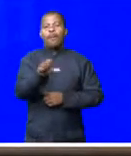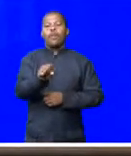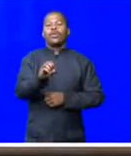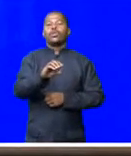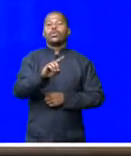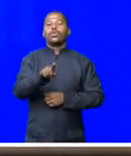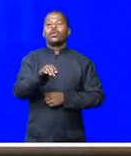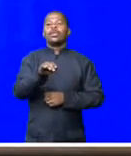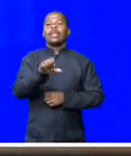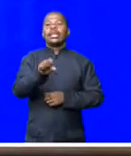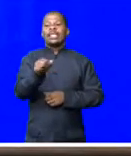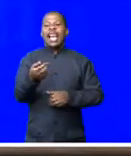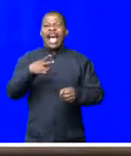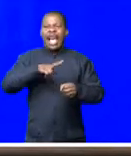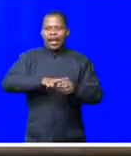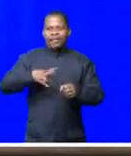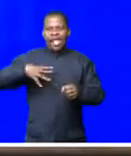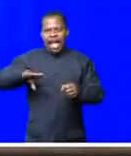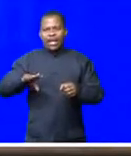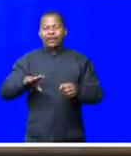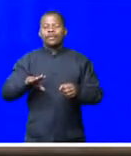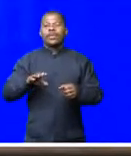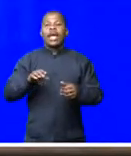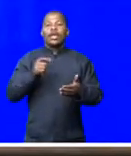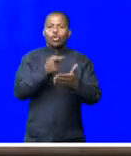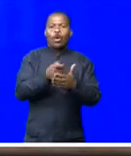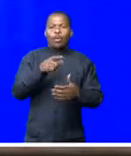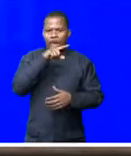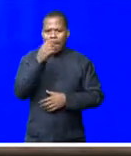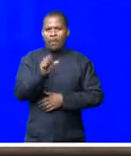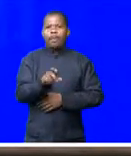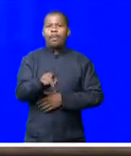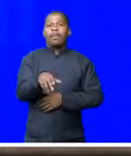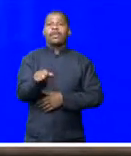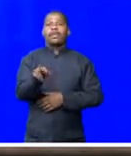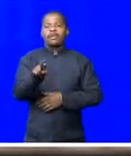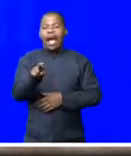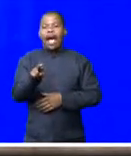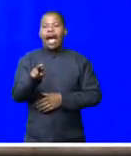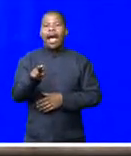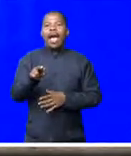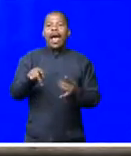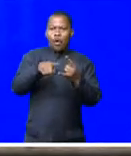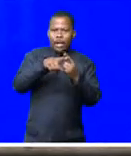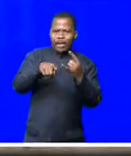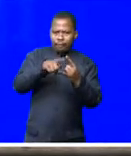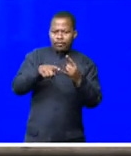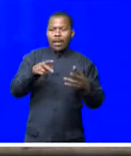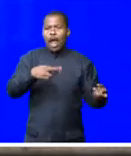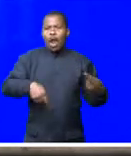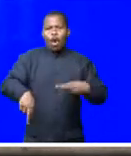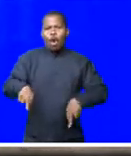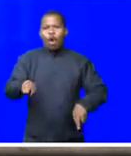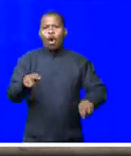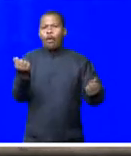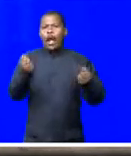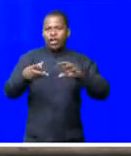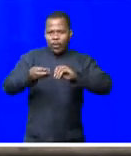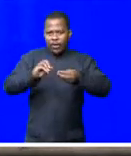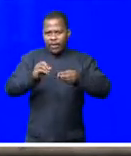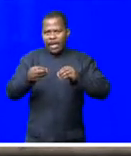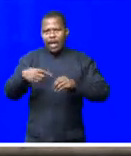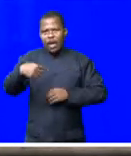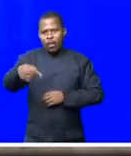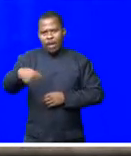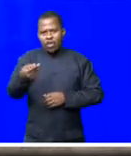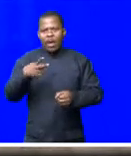lovundla emkhathisini wesitolo se-Super Spa ne-Cooper Center. Thabetse uthi bangumasipala weMbabane badichenya ngokuba